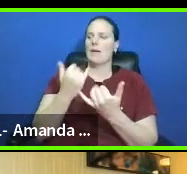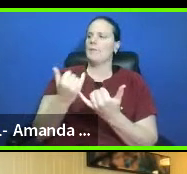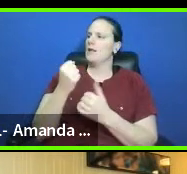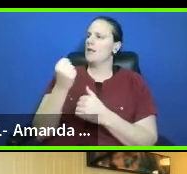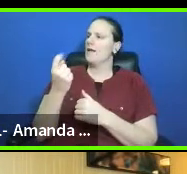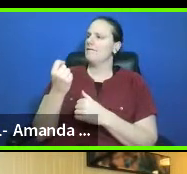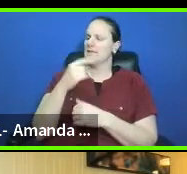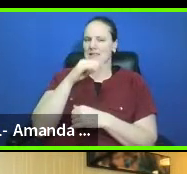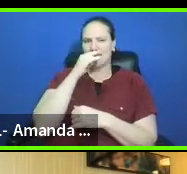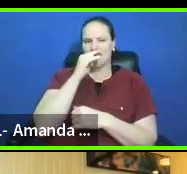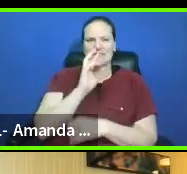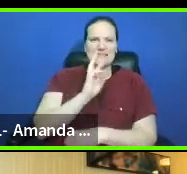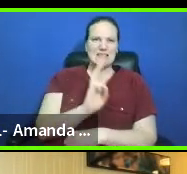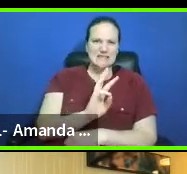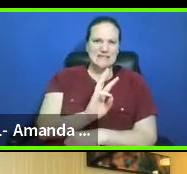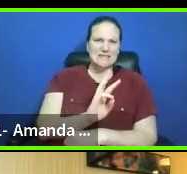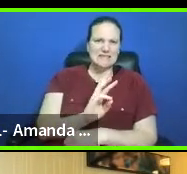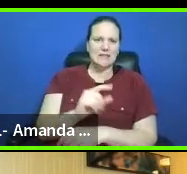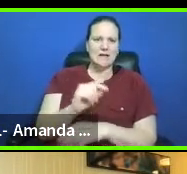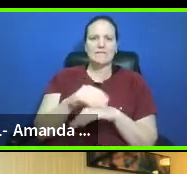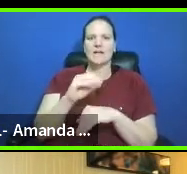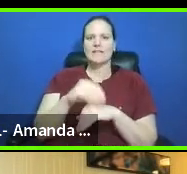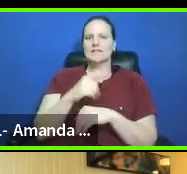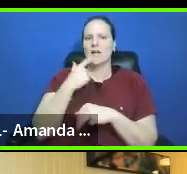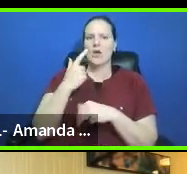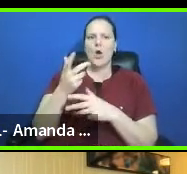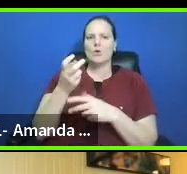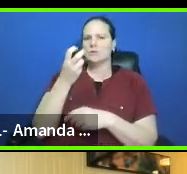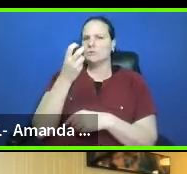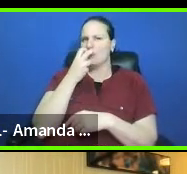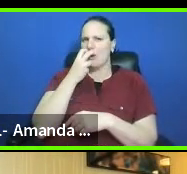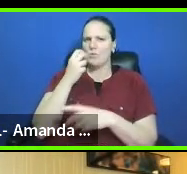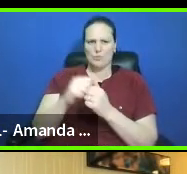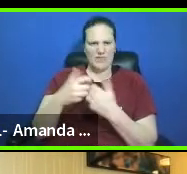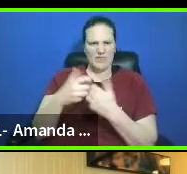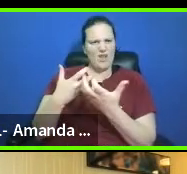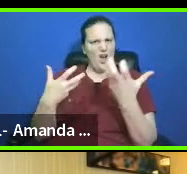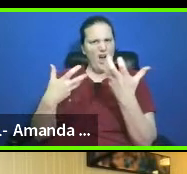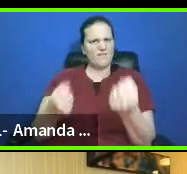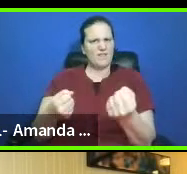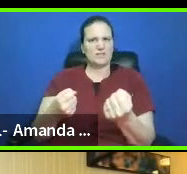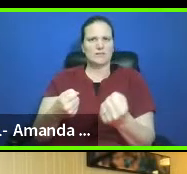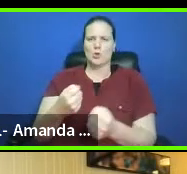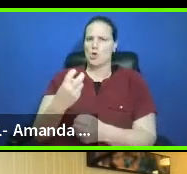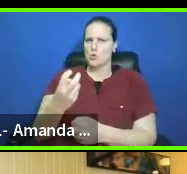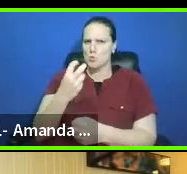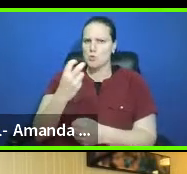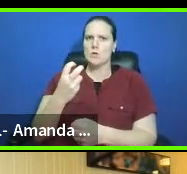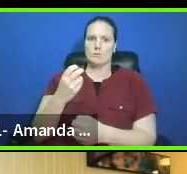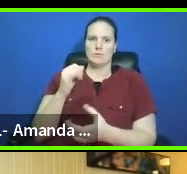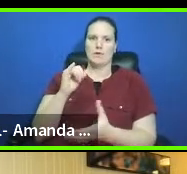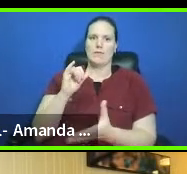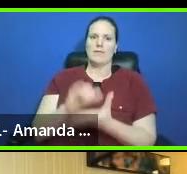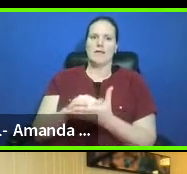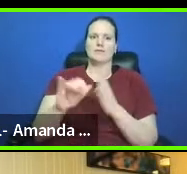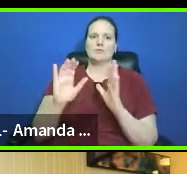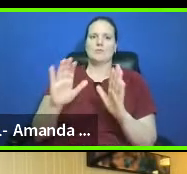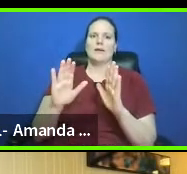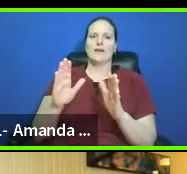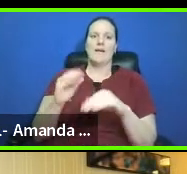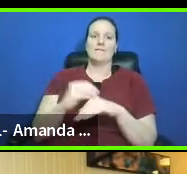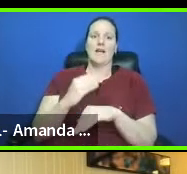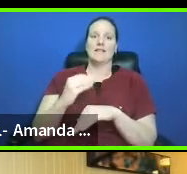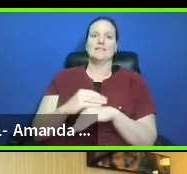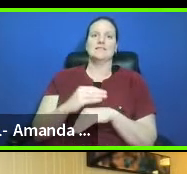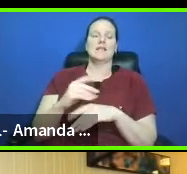kids were like 6. And the advice they said was just blow the whistle with confidence. And I remember thinking, that's great, great advice. And then as I got